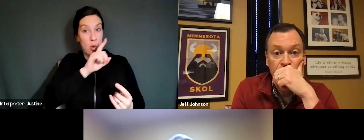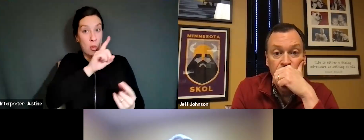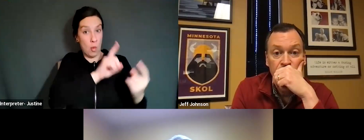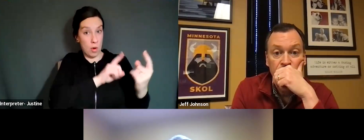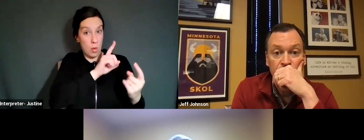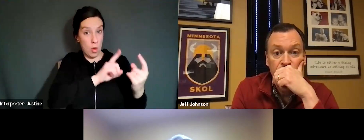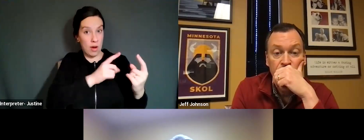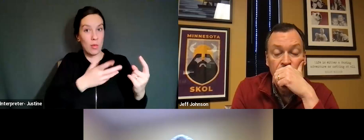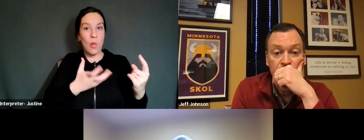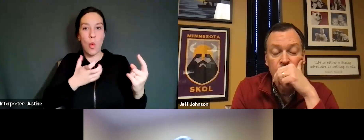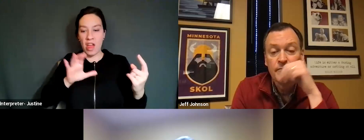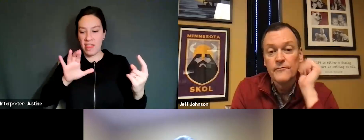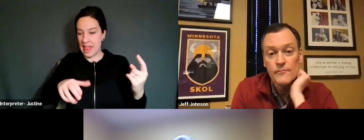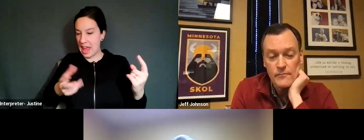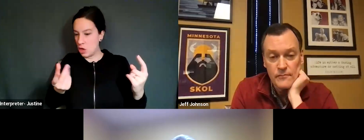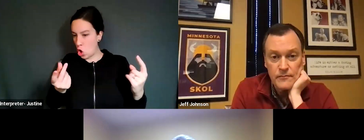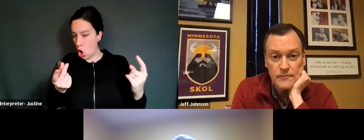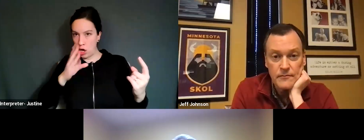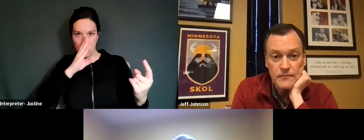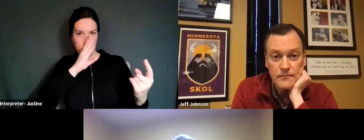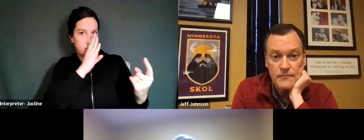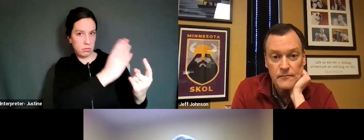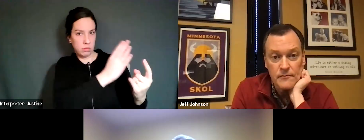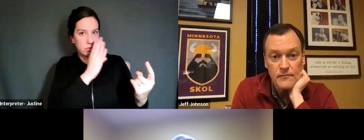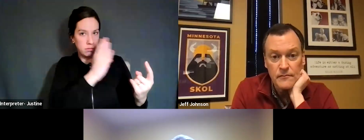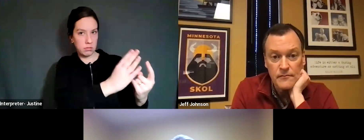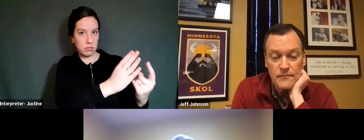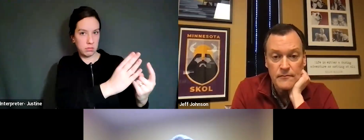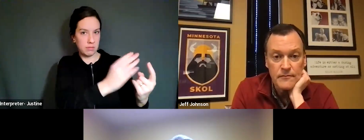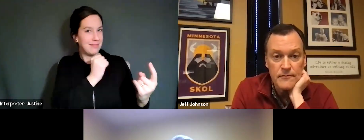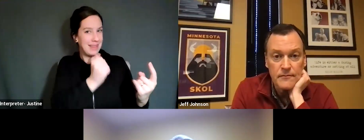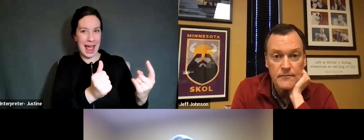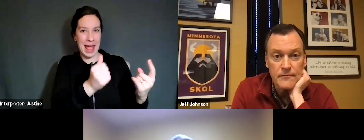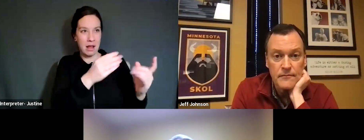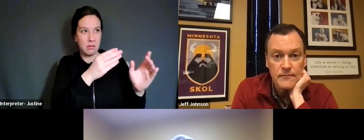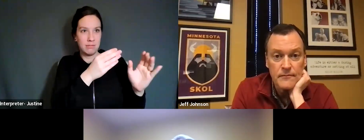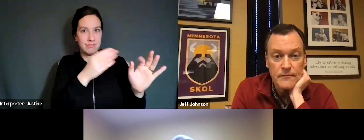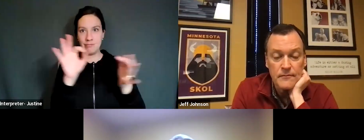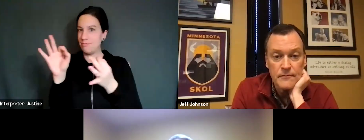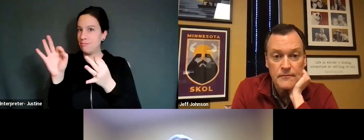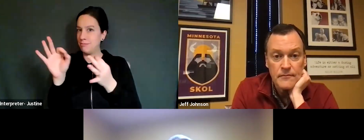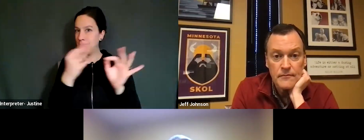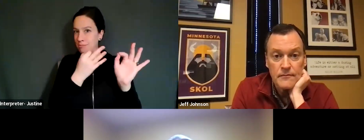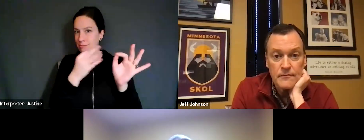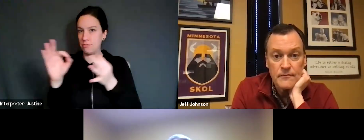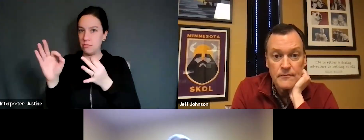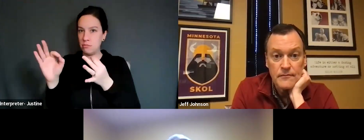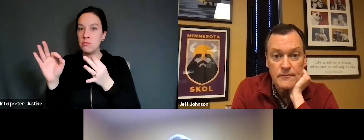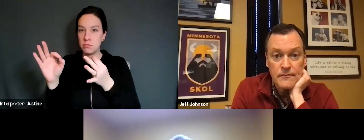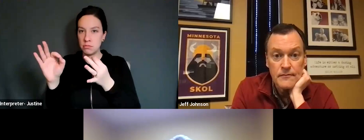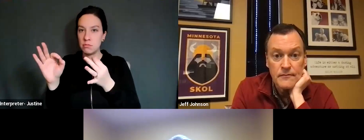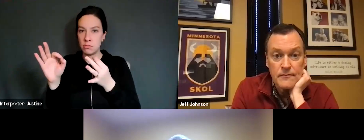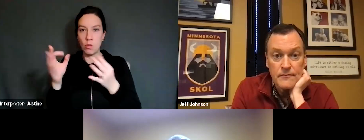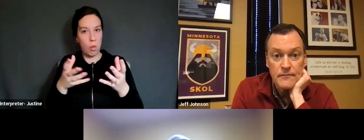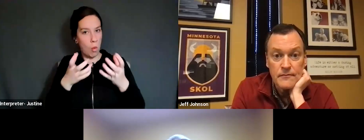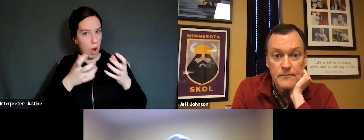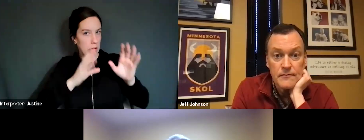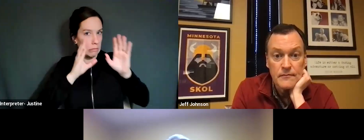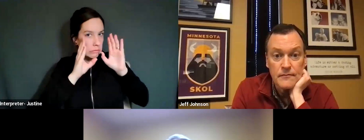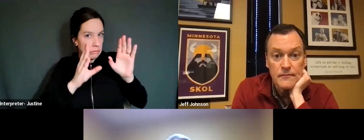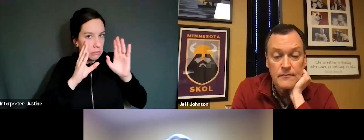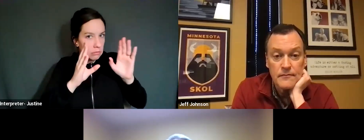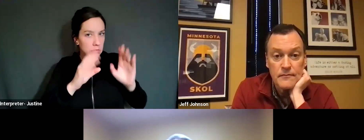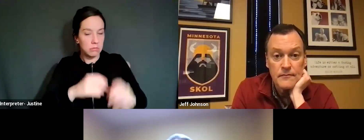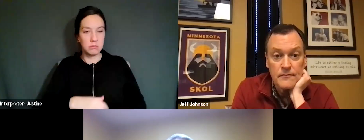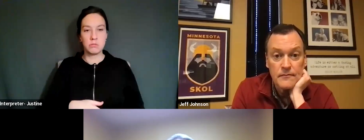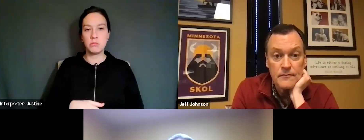client. So a facility-based service dog is going to be a little different in that route, where it's going to be soliciting attention when told